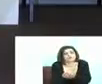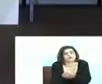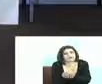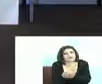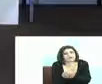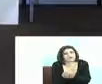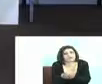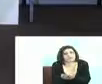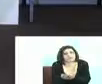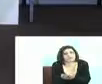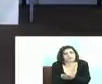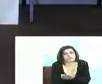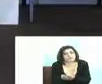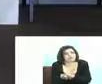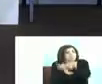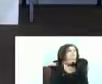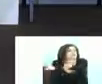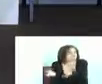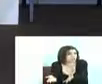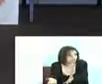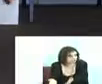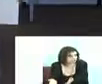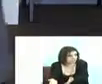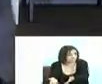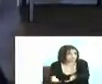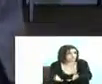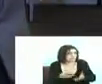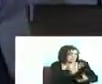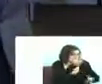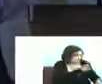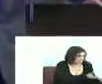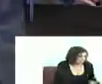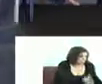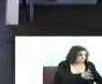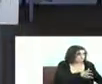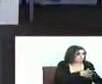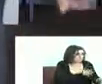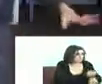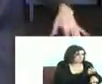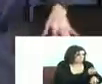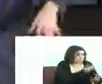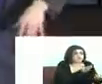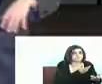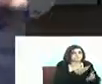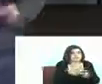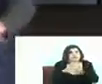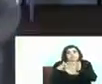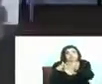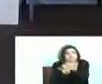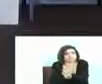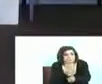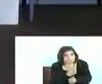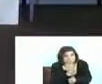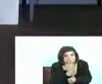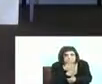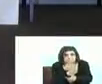enough to lift it up and get it out of that little culvert so it can go on and catch up with mommy and all of its